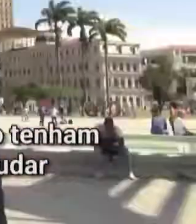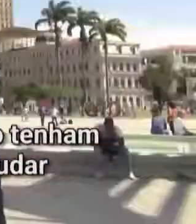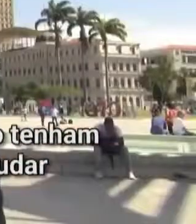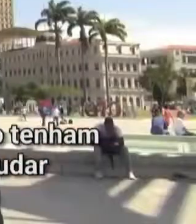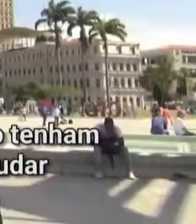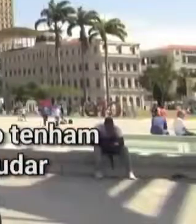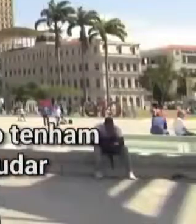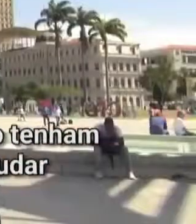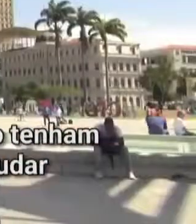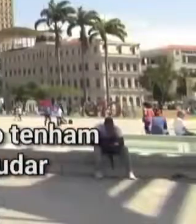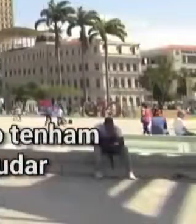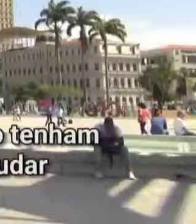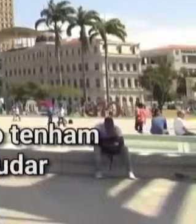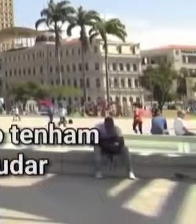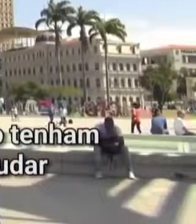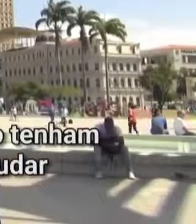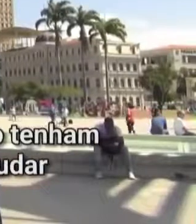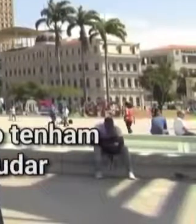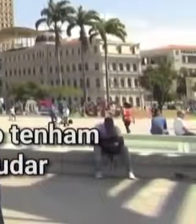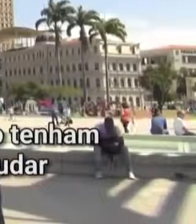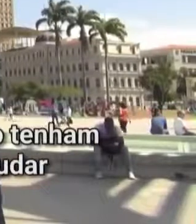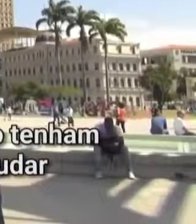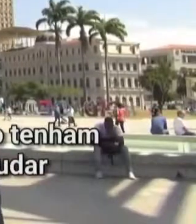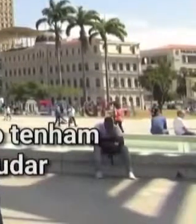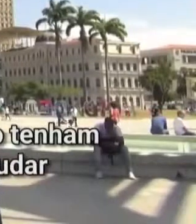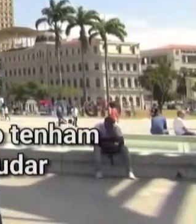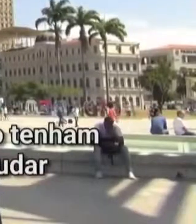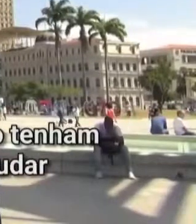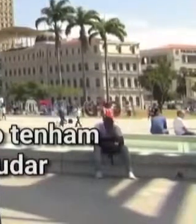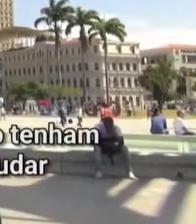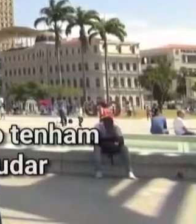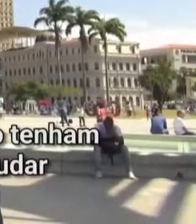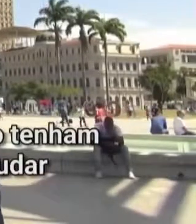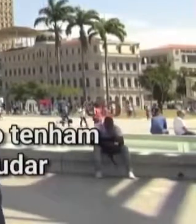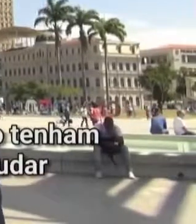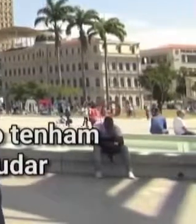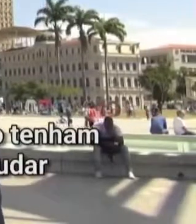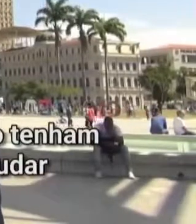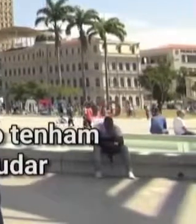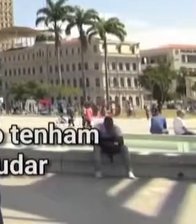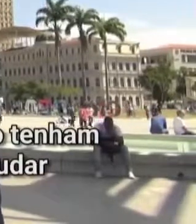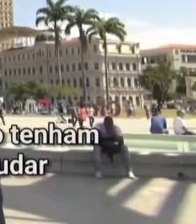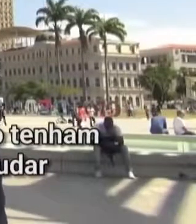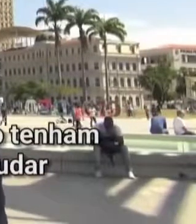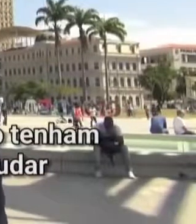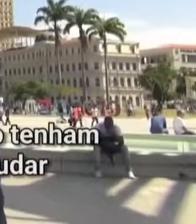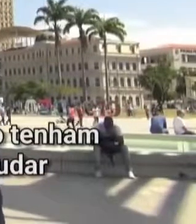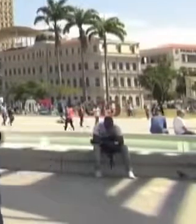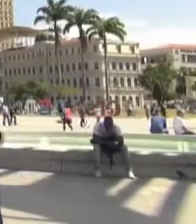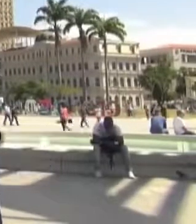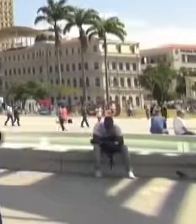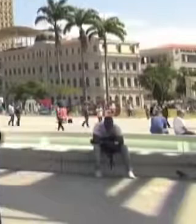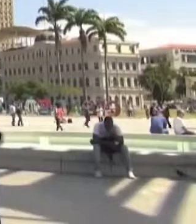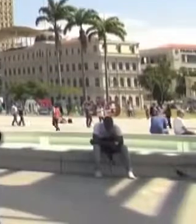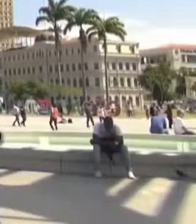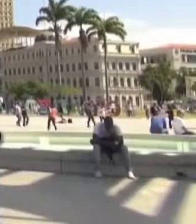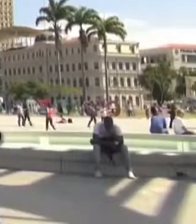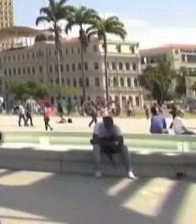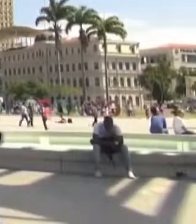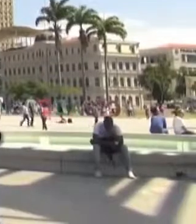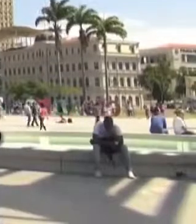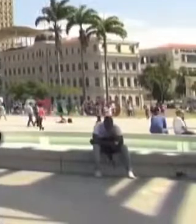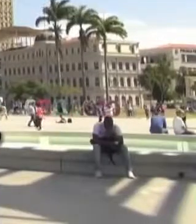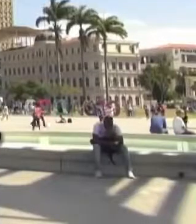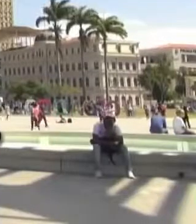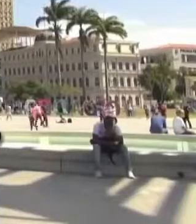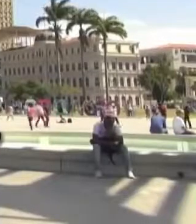so that everyone in this world has the required knowledge to change the